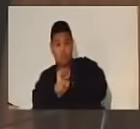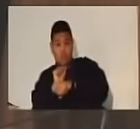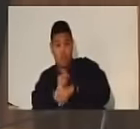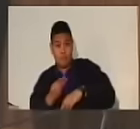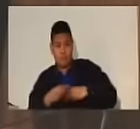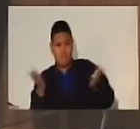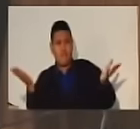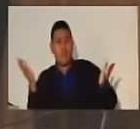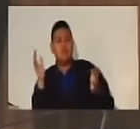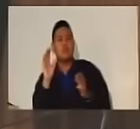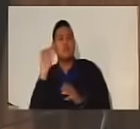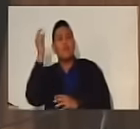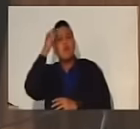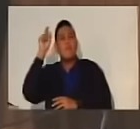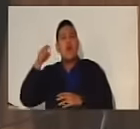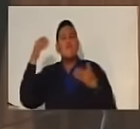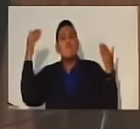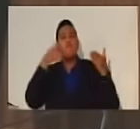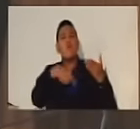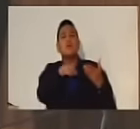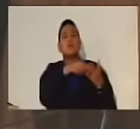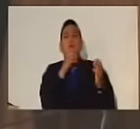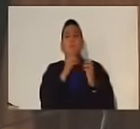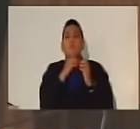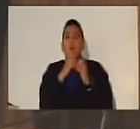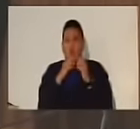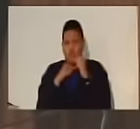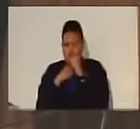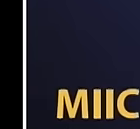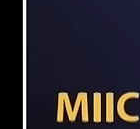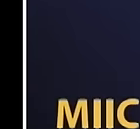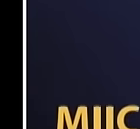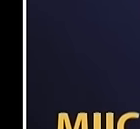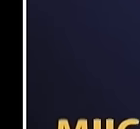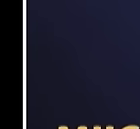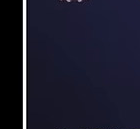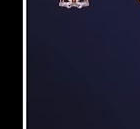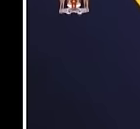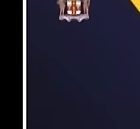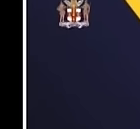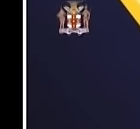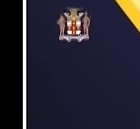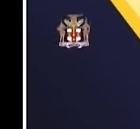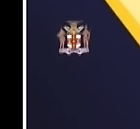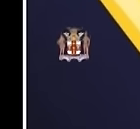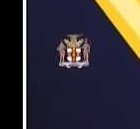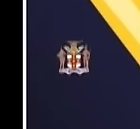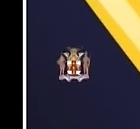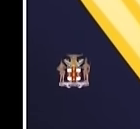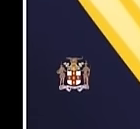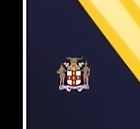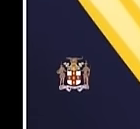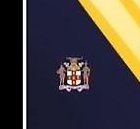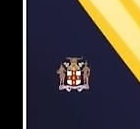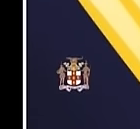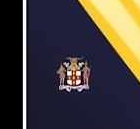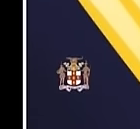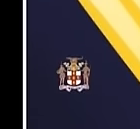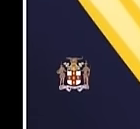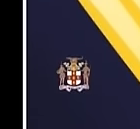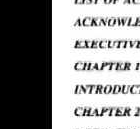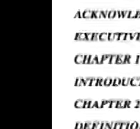government has to focus on this sector in a more structured way. This includes a review of the 2013 MSME and